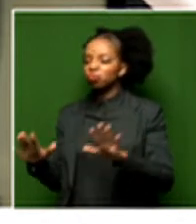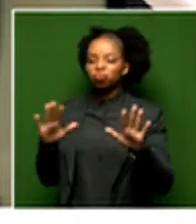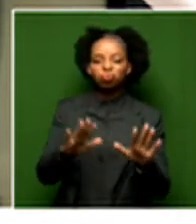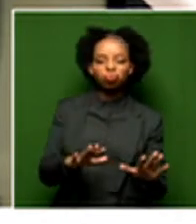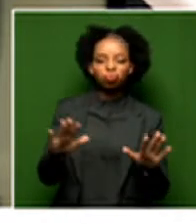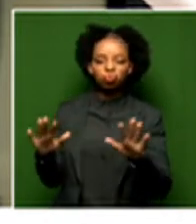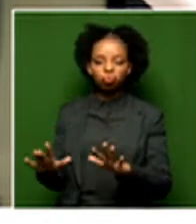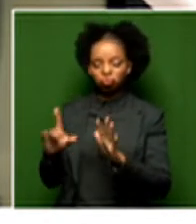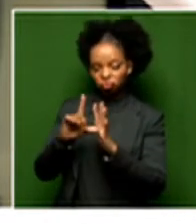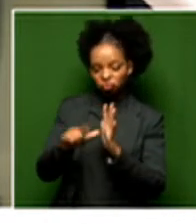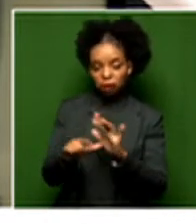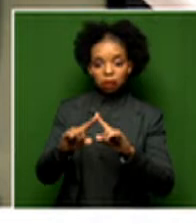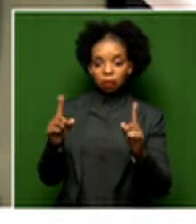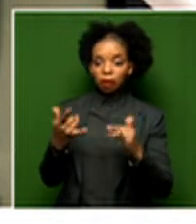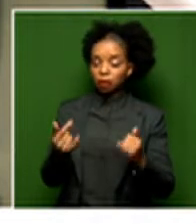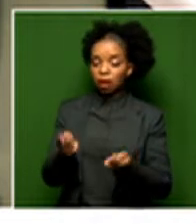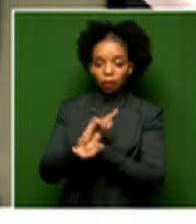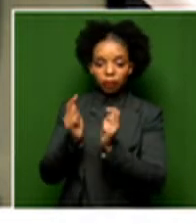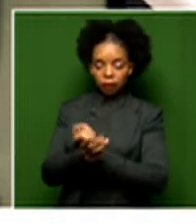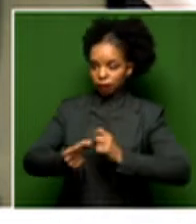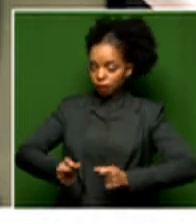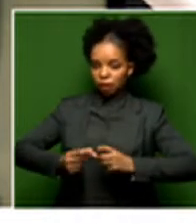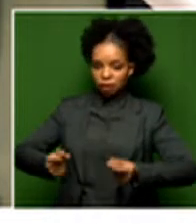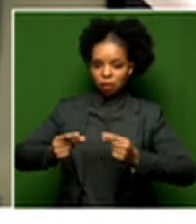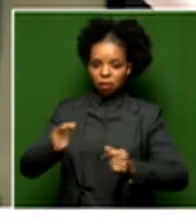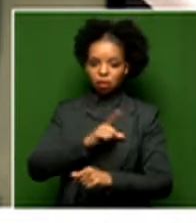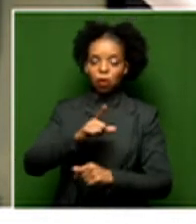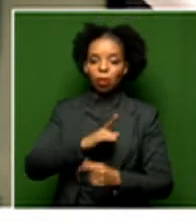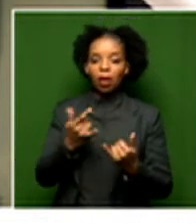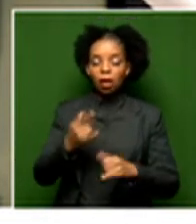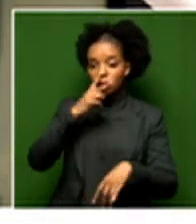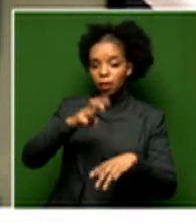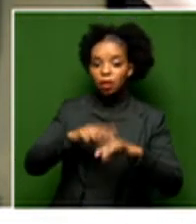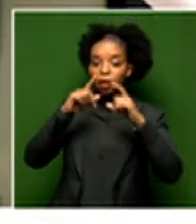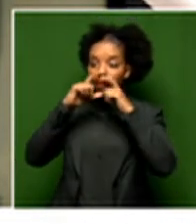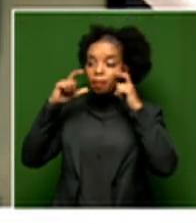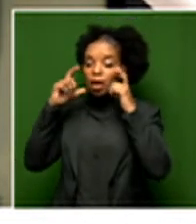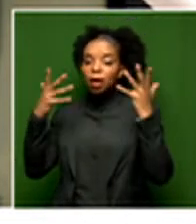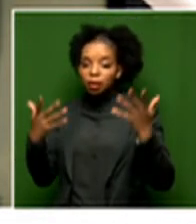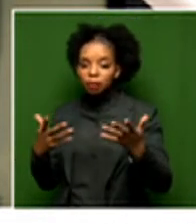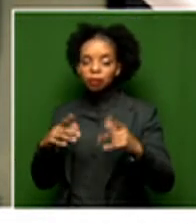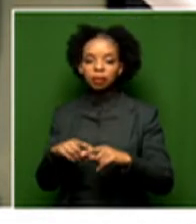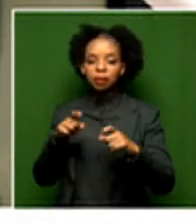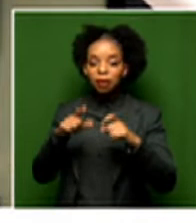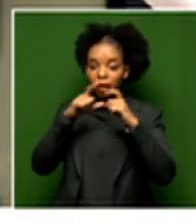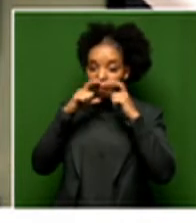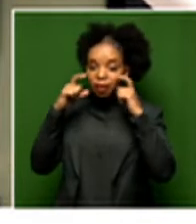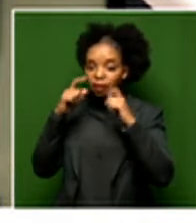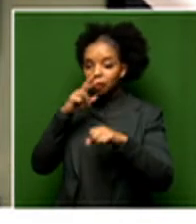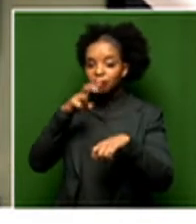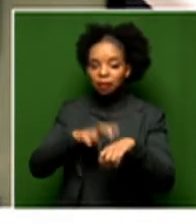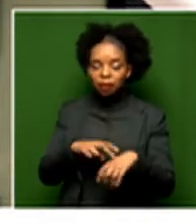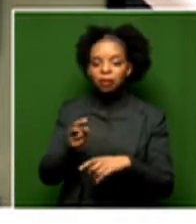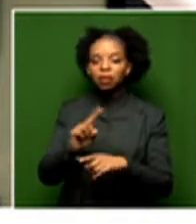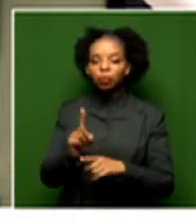to change to fast-paced, because we're dealing with mass now. We're dealing with mass which require quantity.